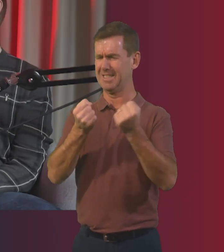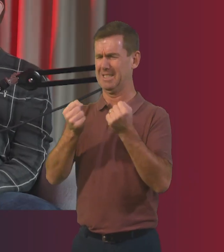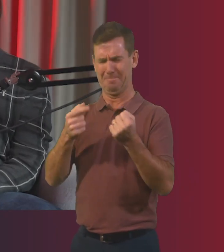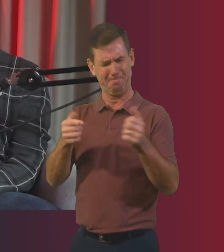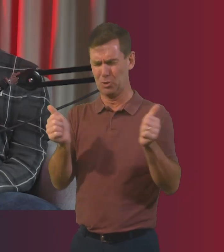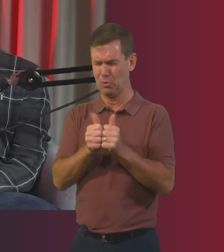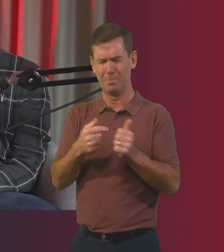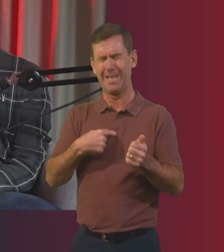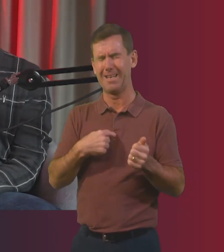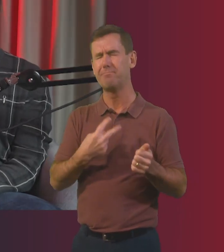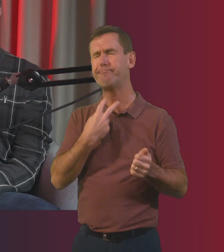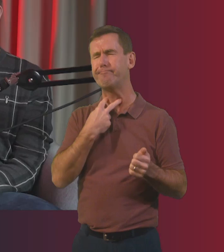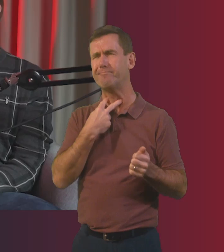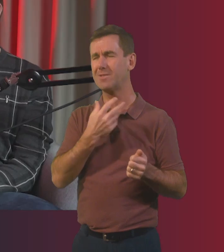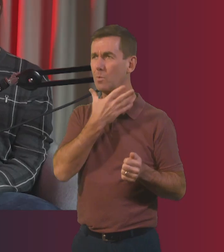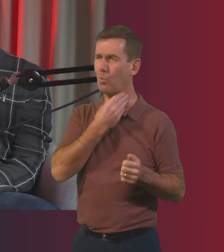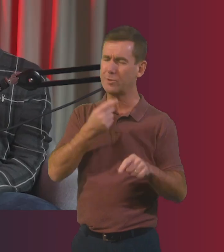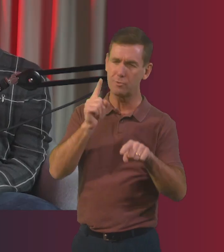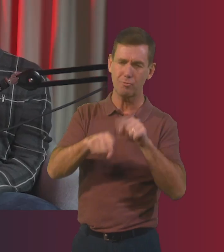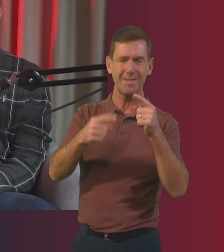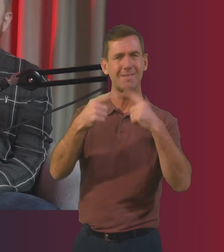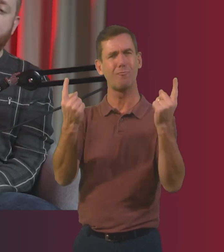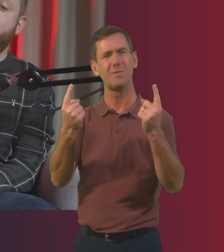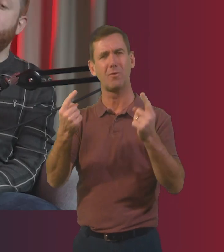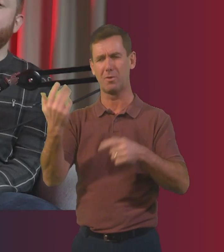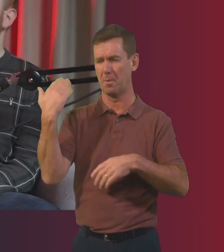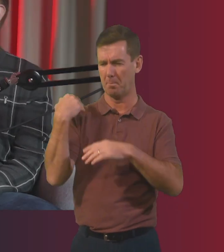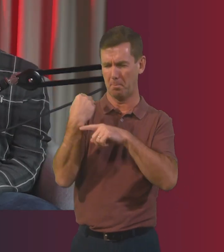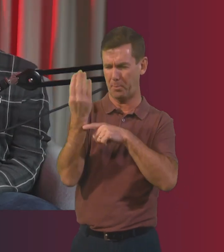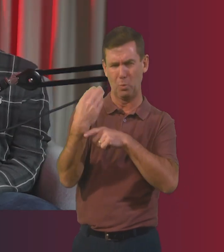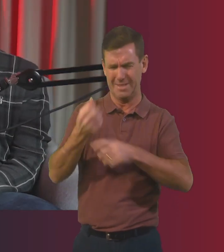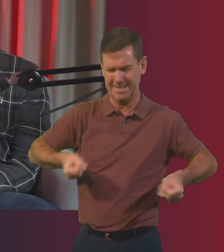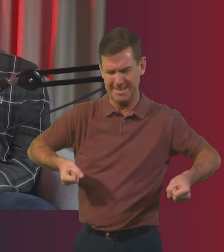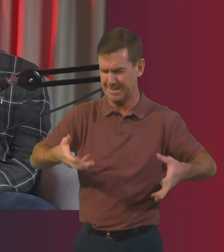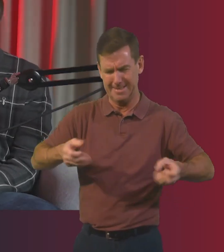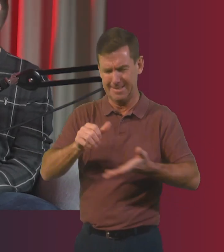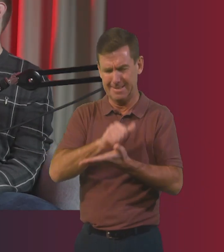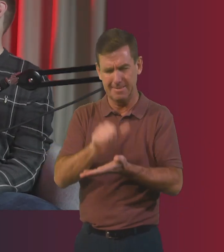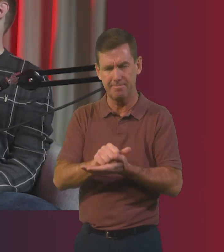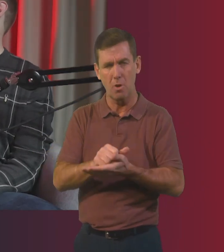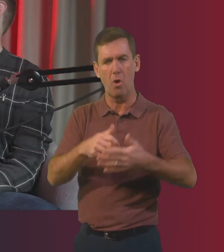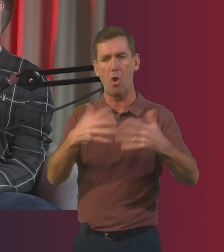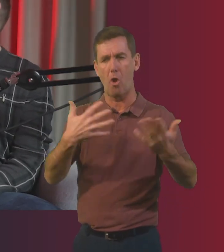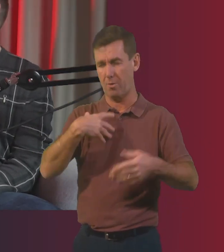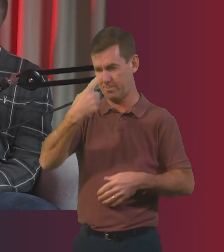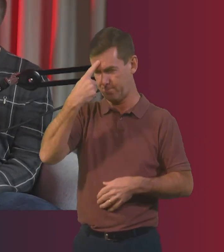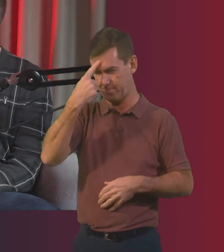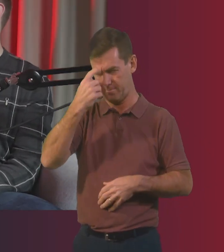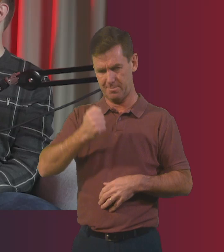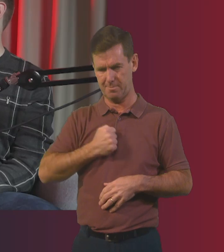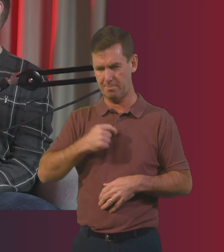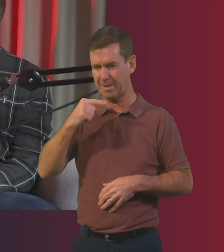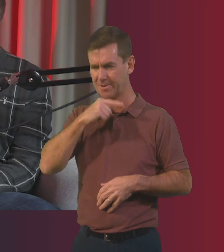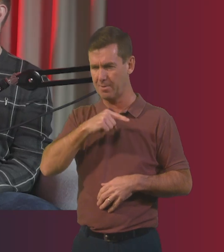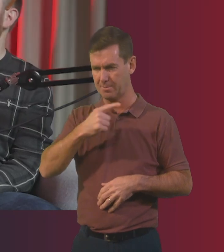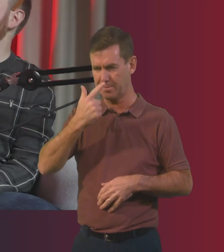whether something fits in the boot, or they hadn't thought about their young child that's going to pass their driving test and then